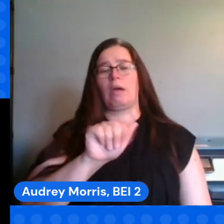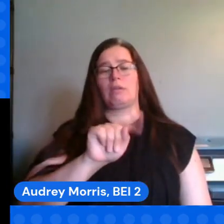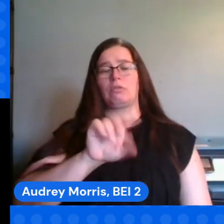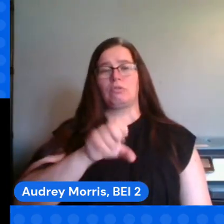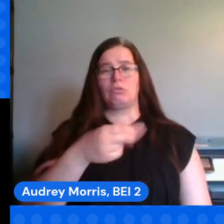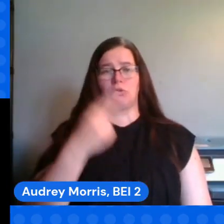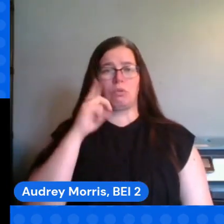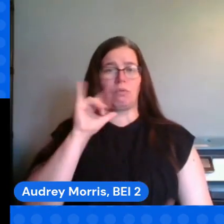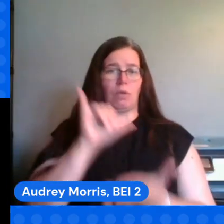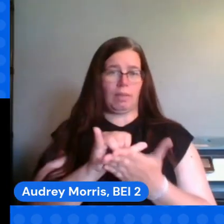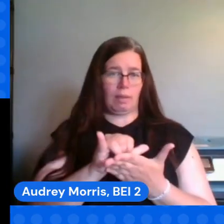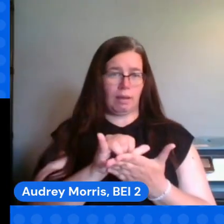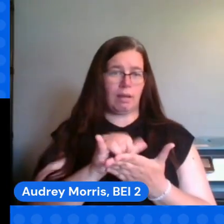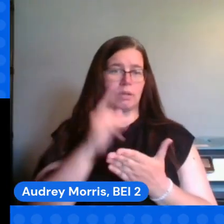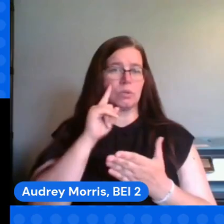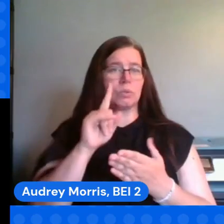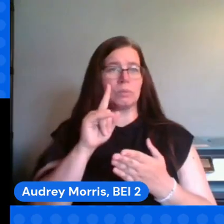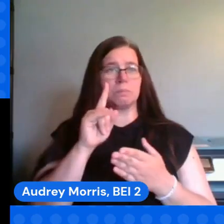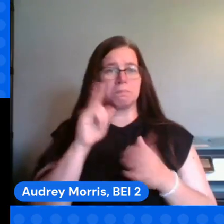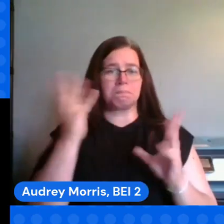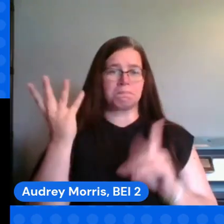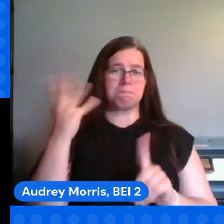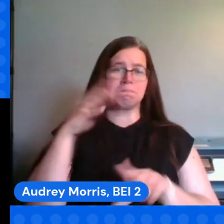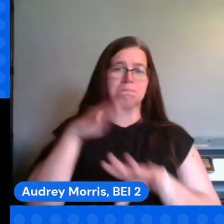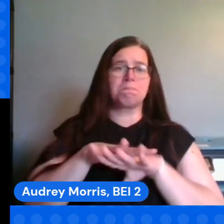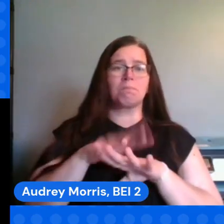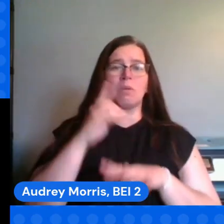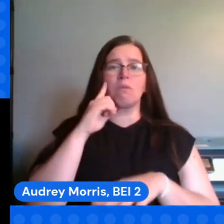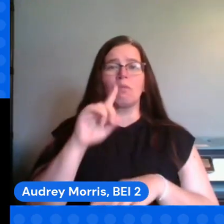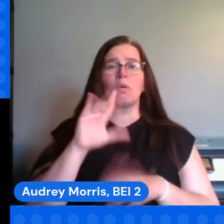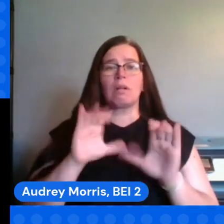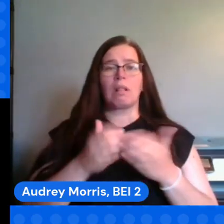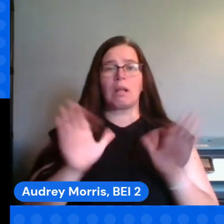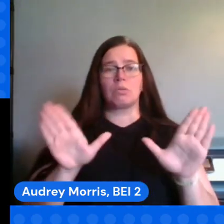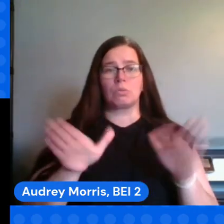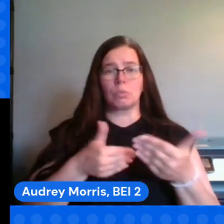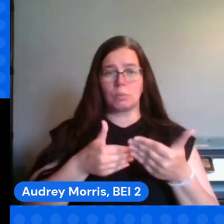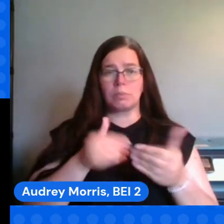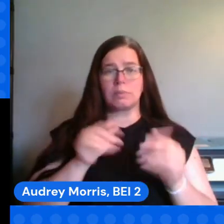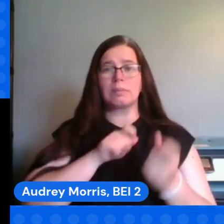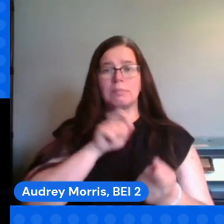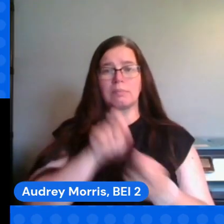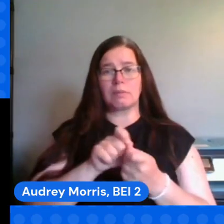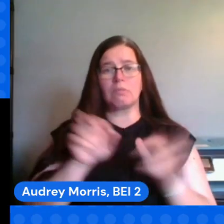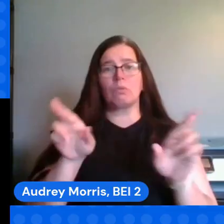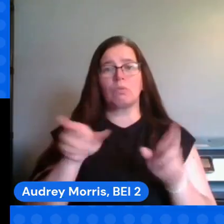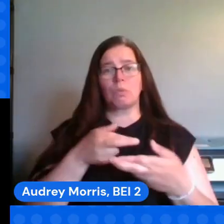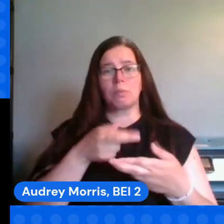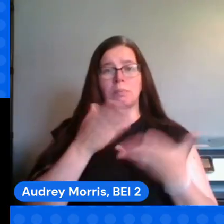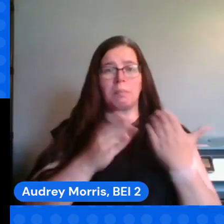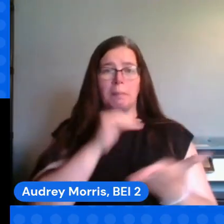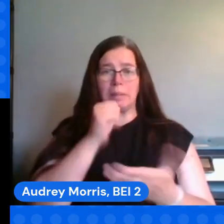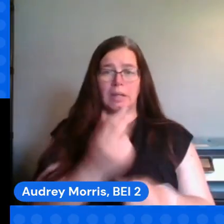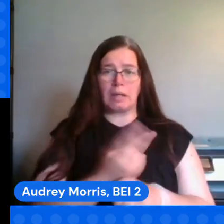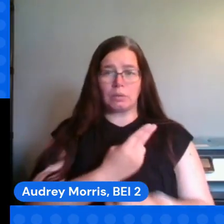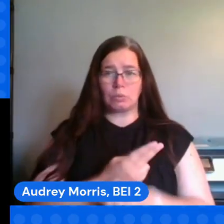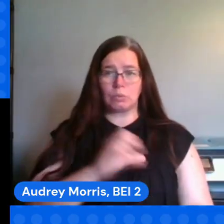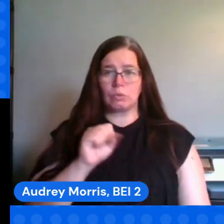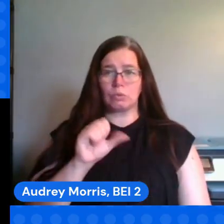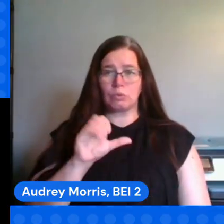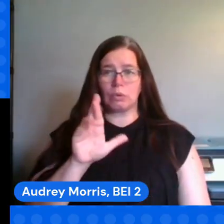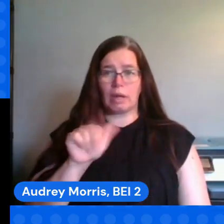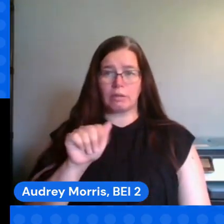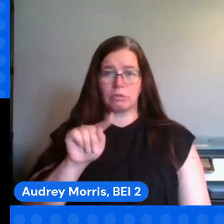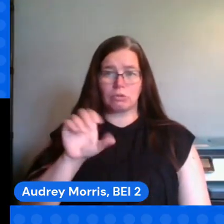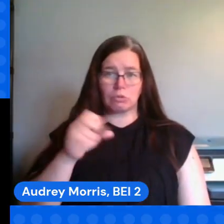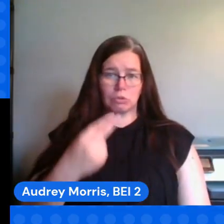place as a way to bring Scratch into the classroom, and particularly classrooms that normally would not be using Scratch. And so there's